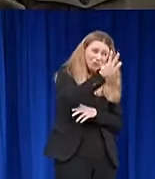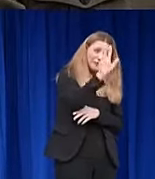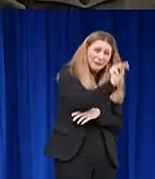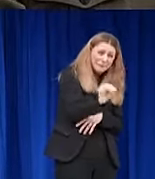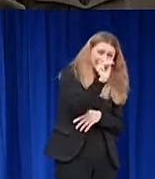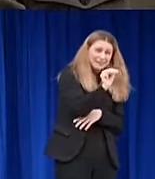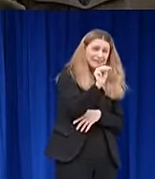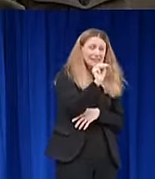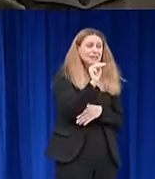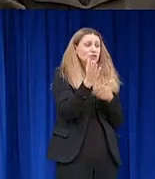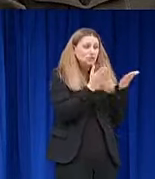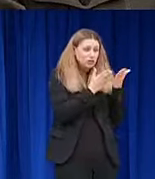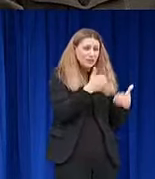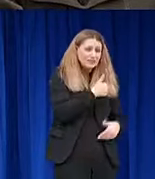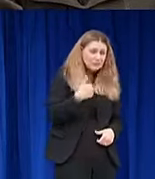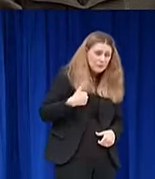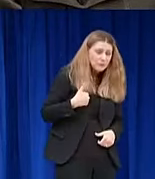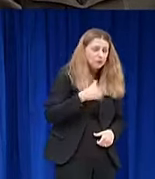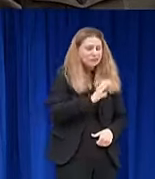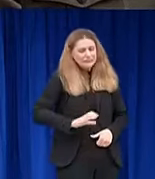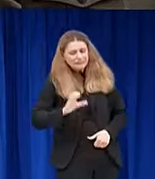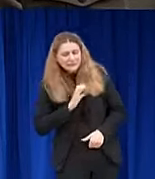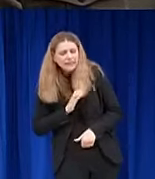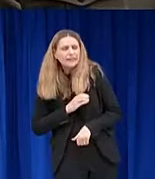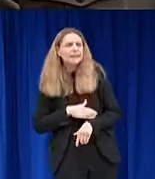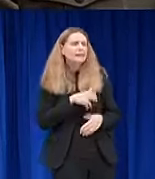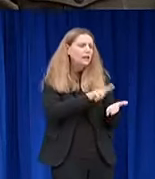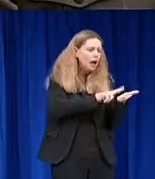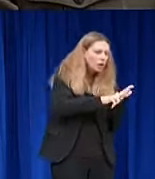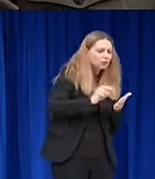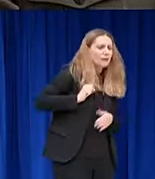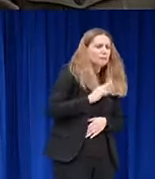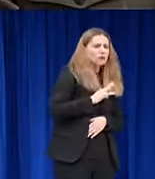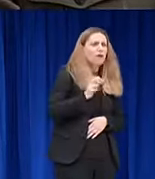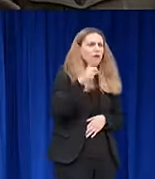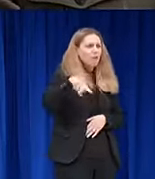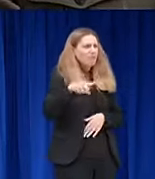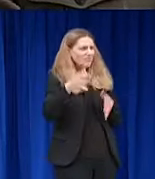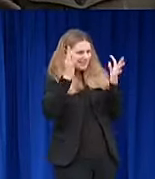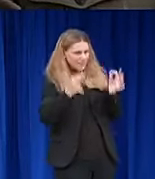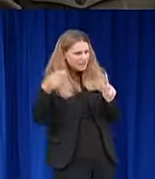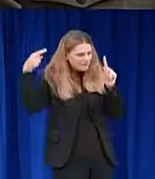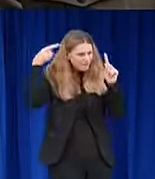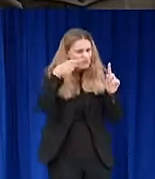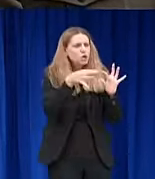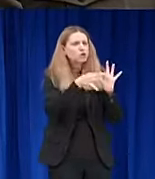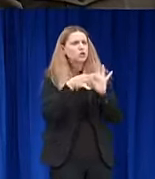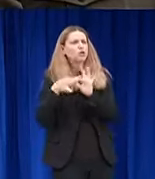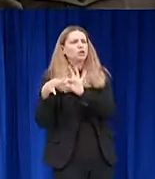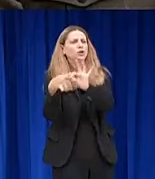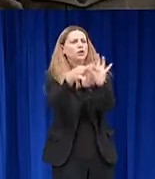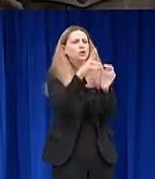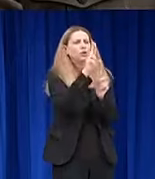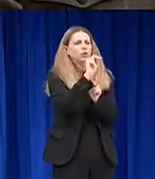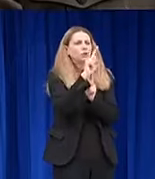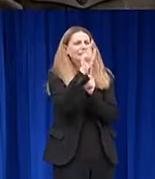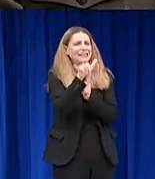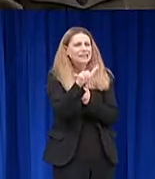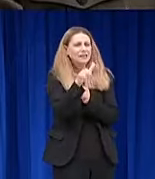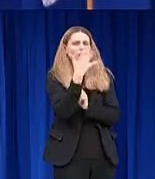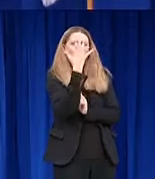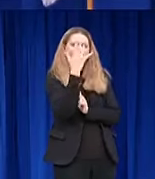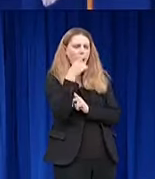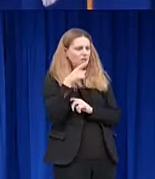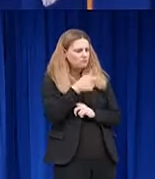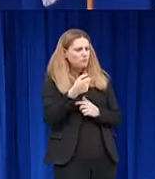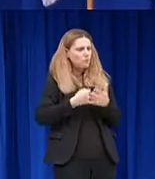and contractor personnel, choose unity by putting the team, the mission, and our country first. You do it